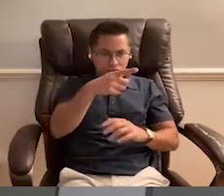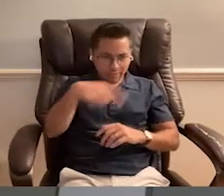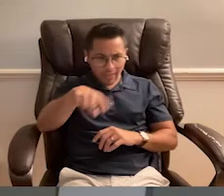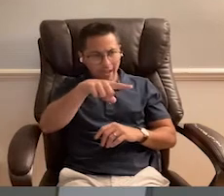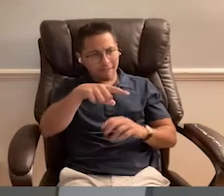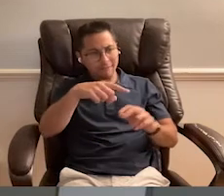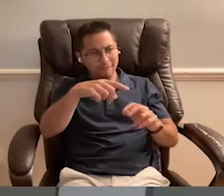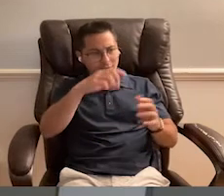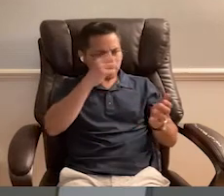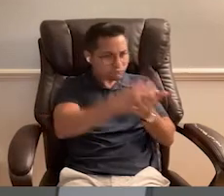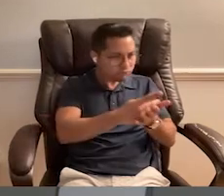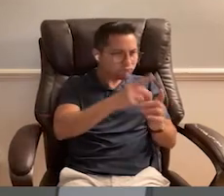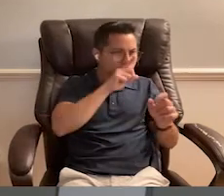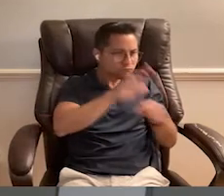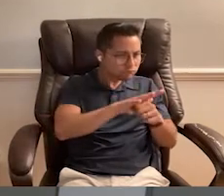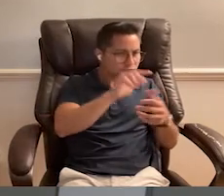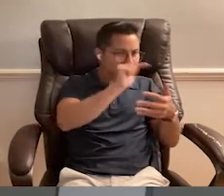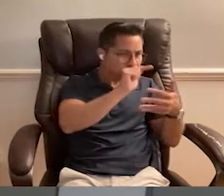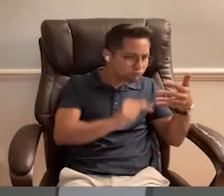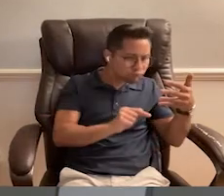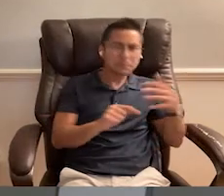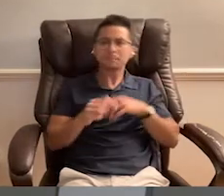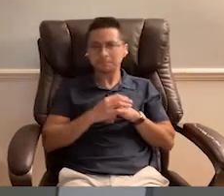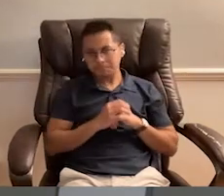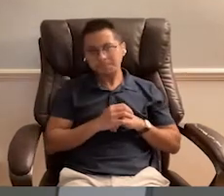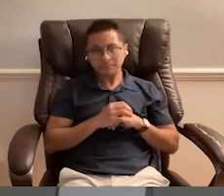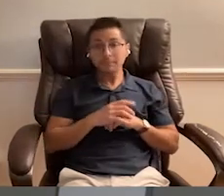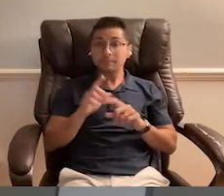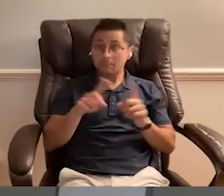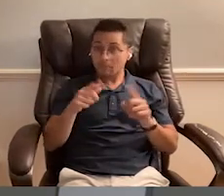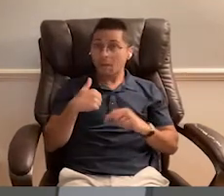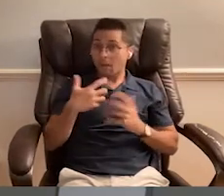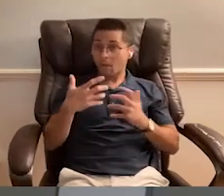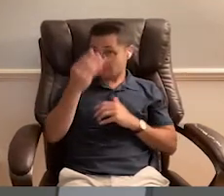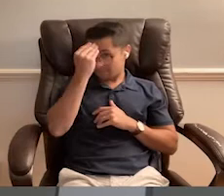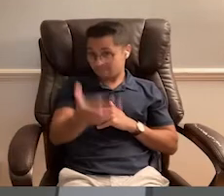they have verified certain information.